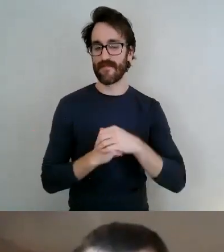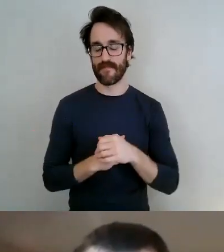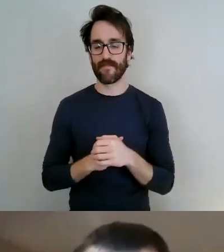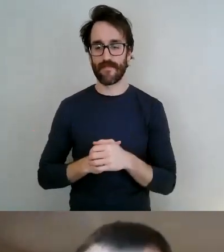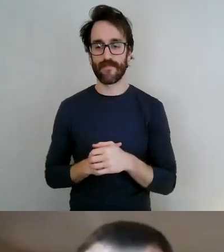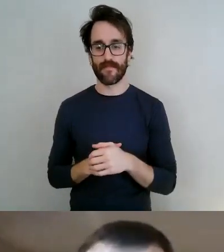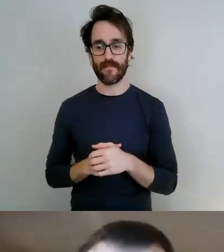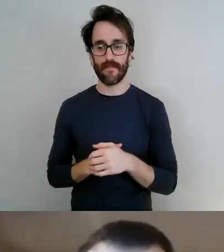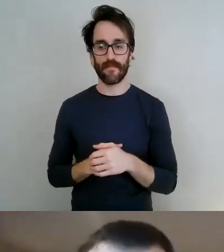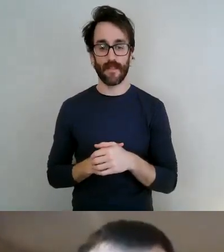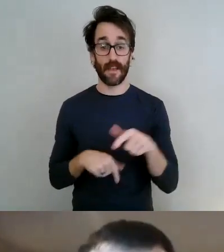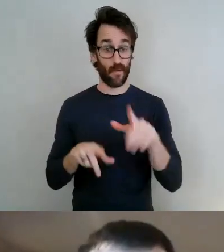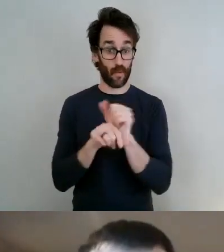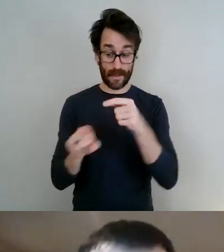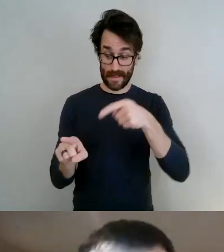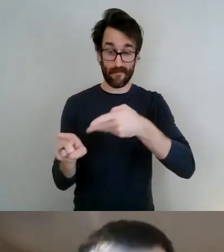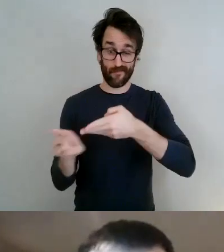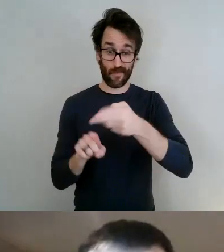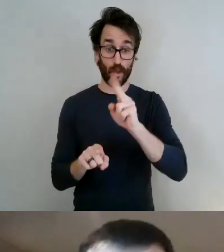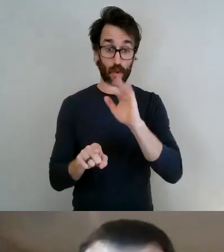share my screen here quickly.